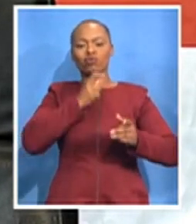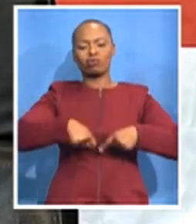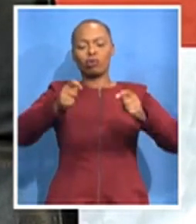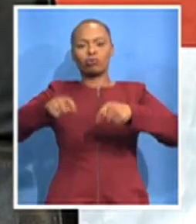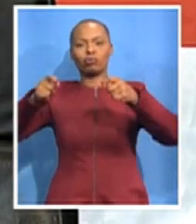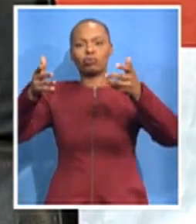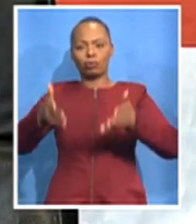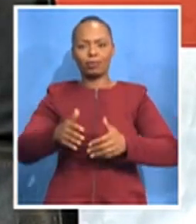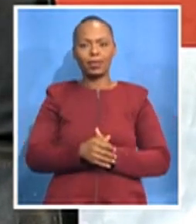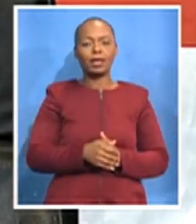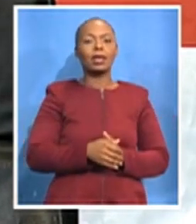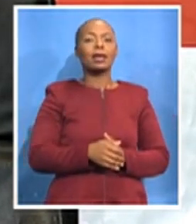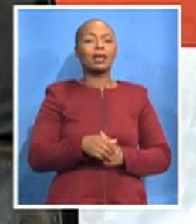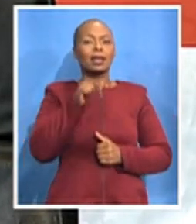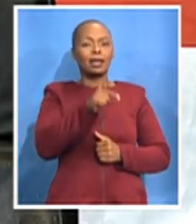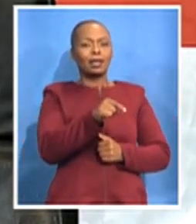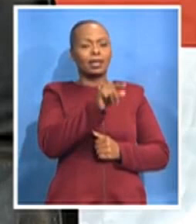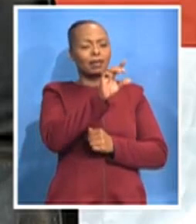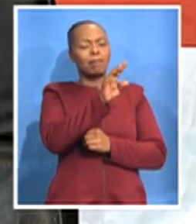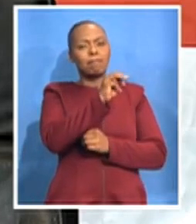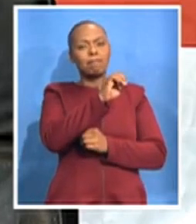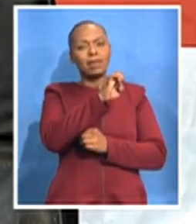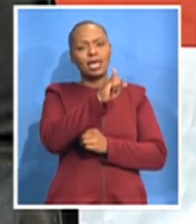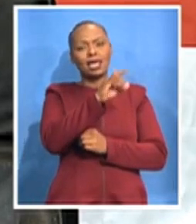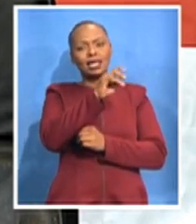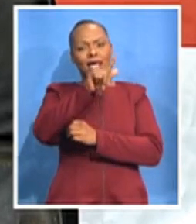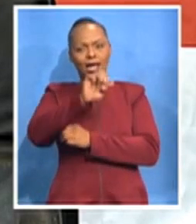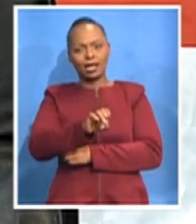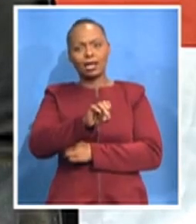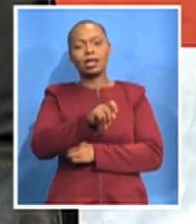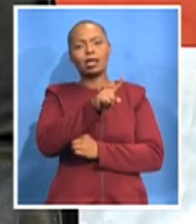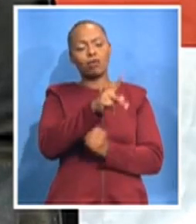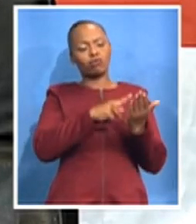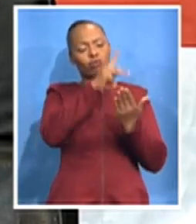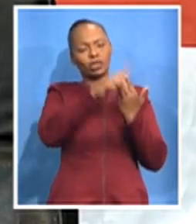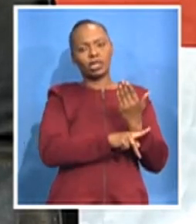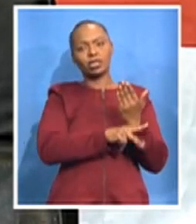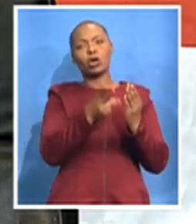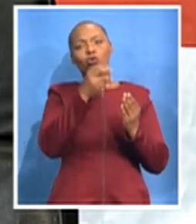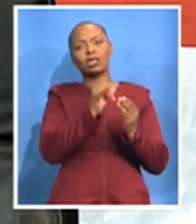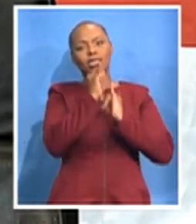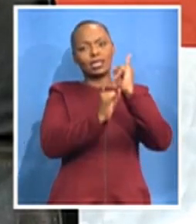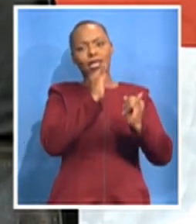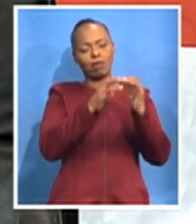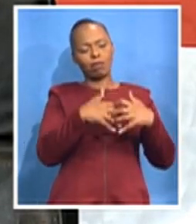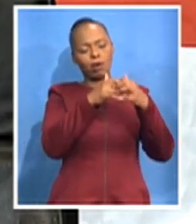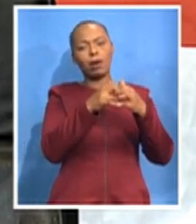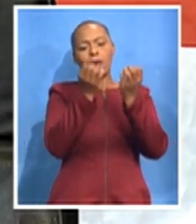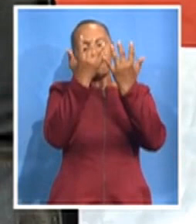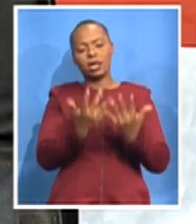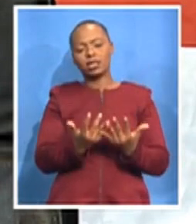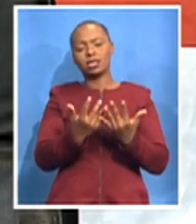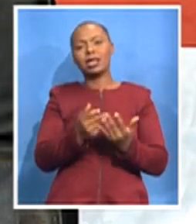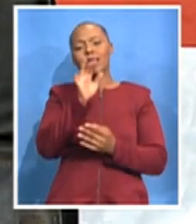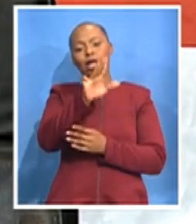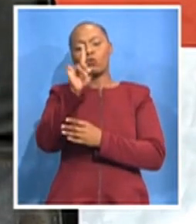a project which was approved in 2011 with a budget of 91 million and the projected